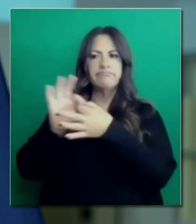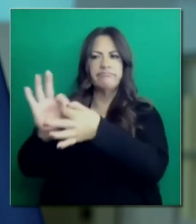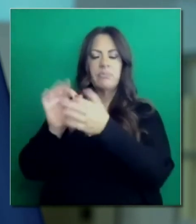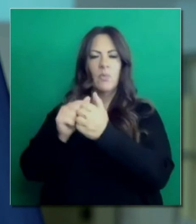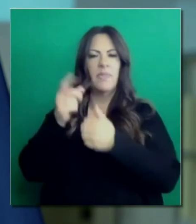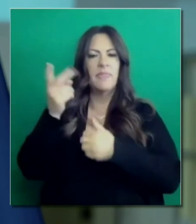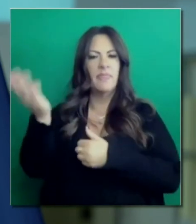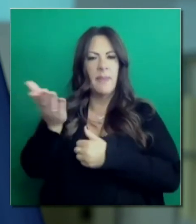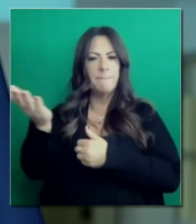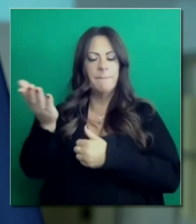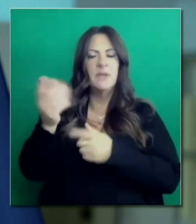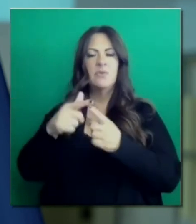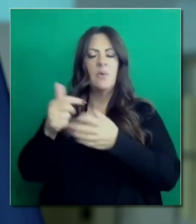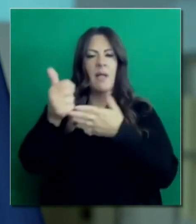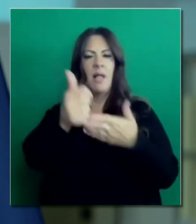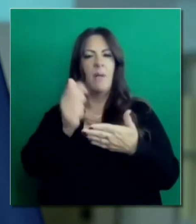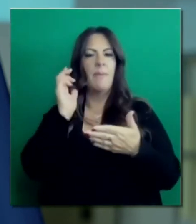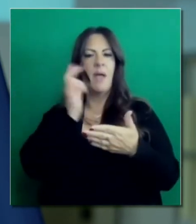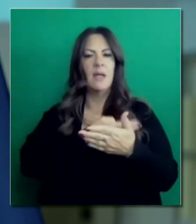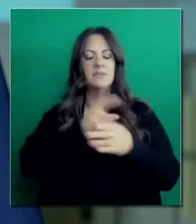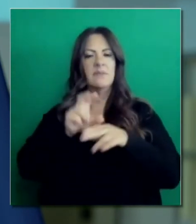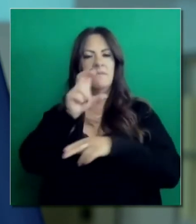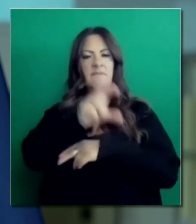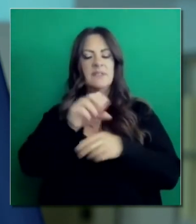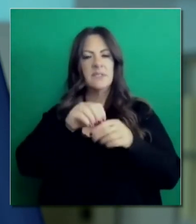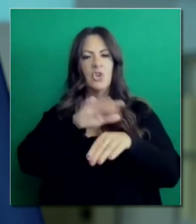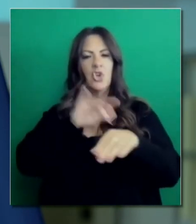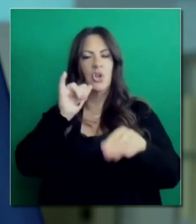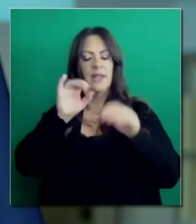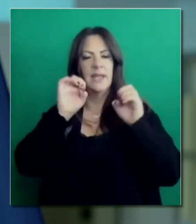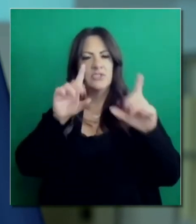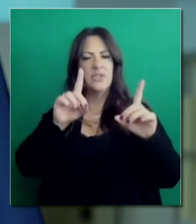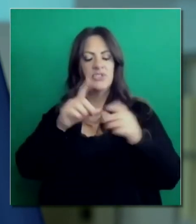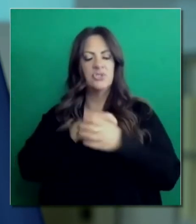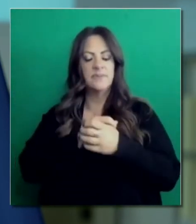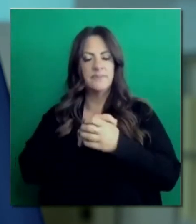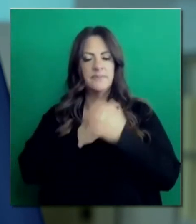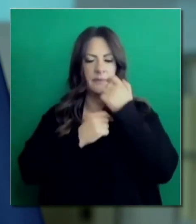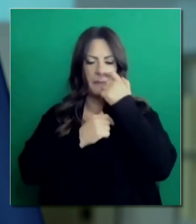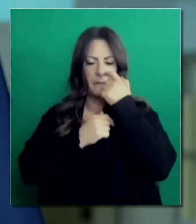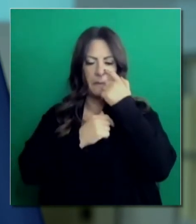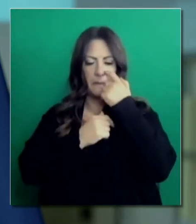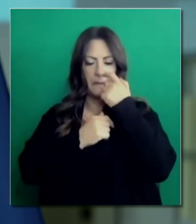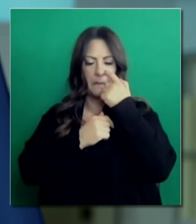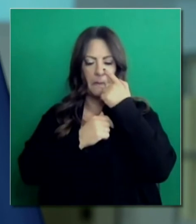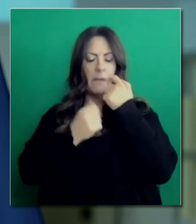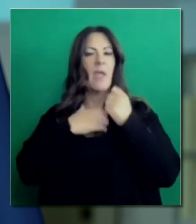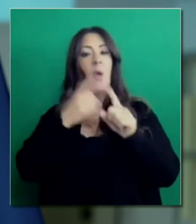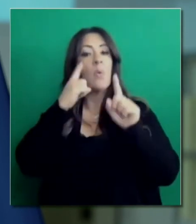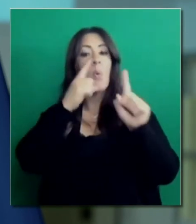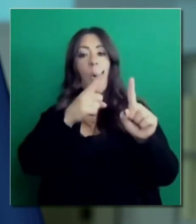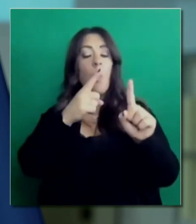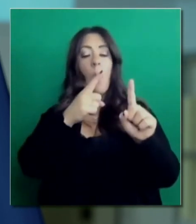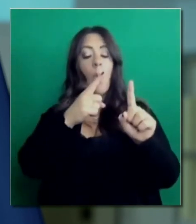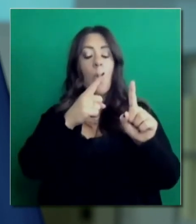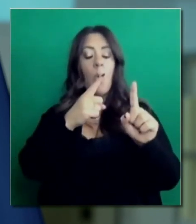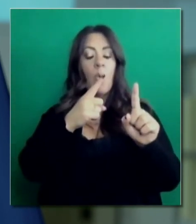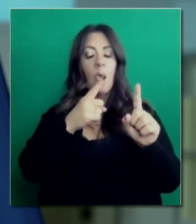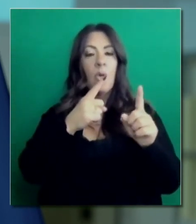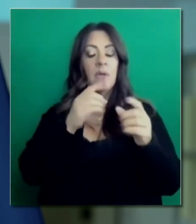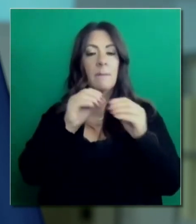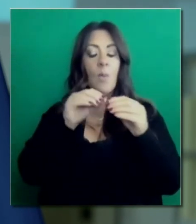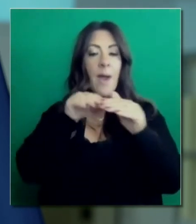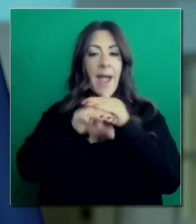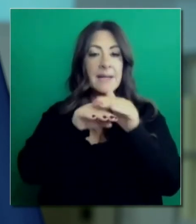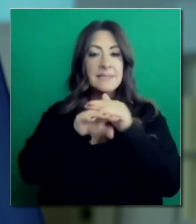cause. Our goal is mindful always, not just of more access, more slots, but quality,